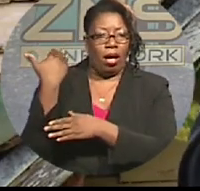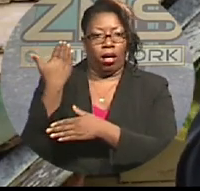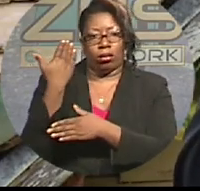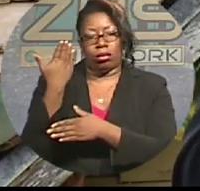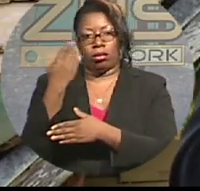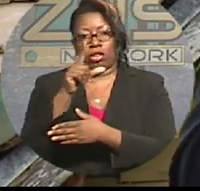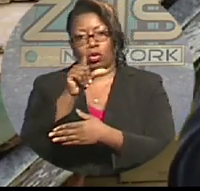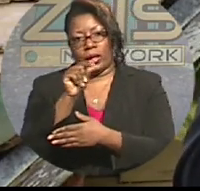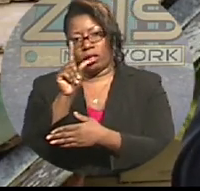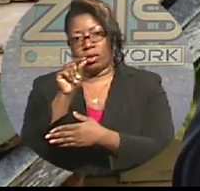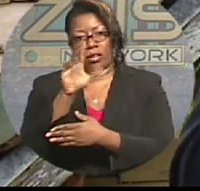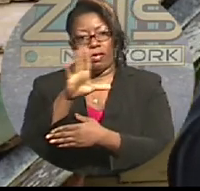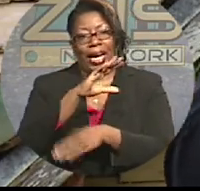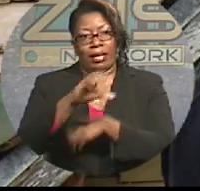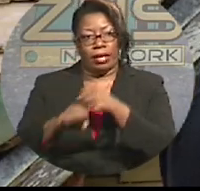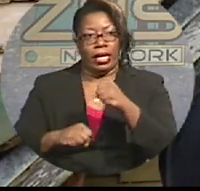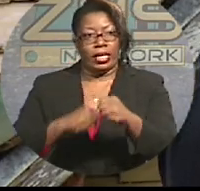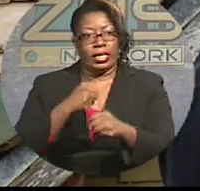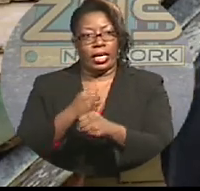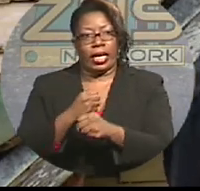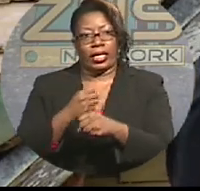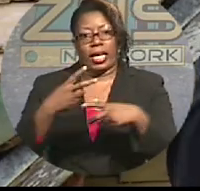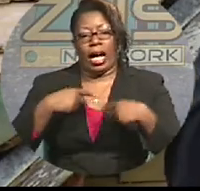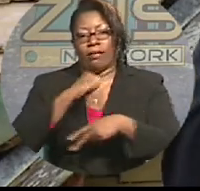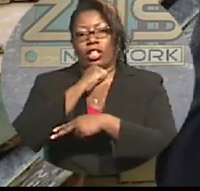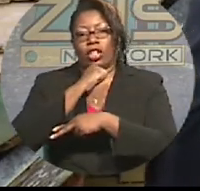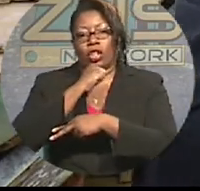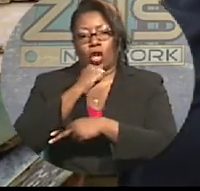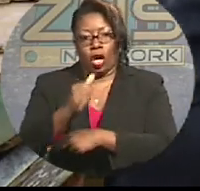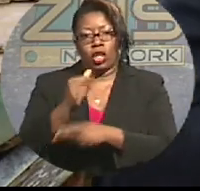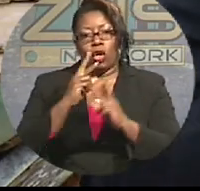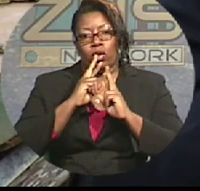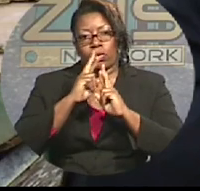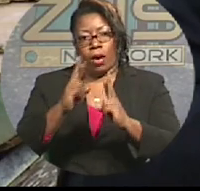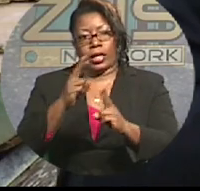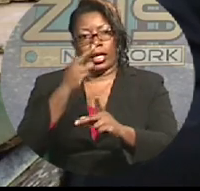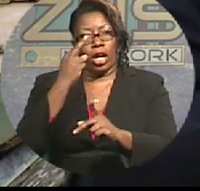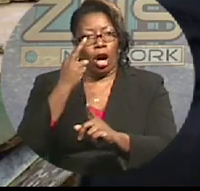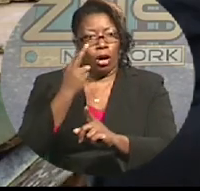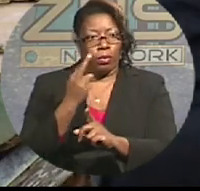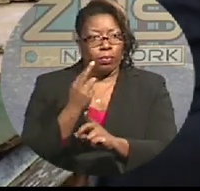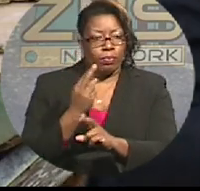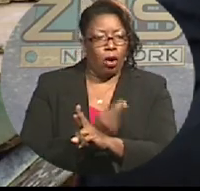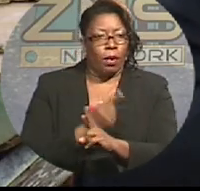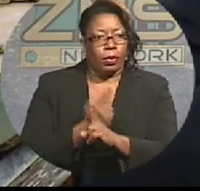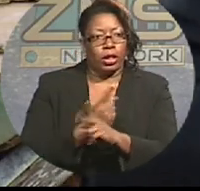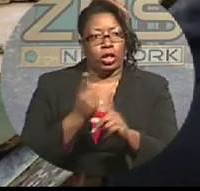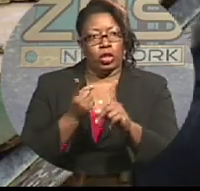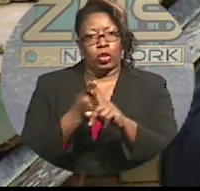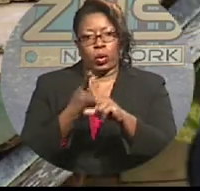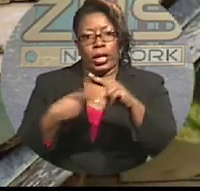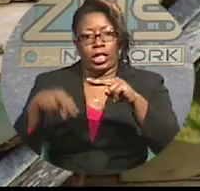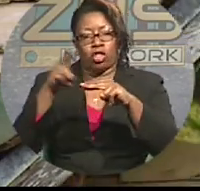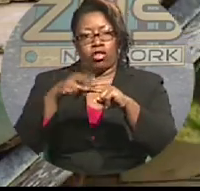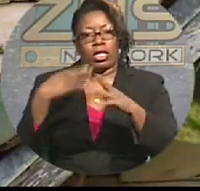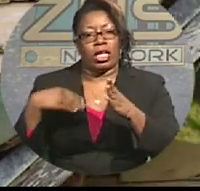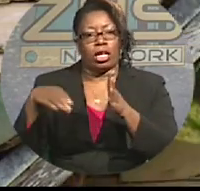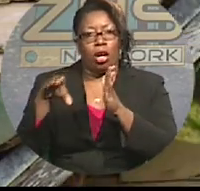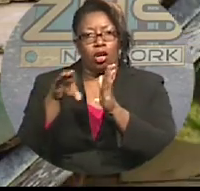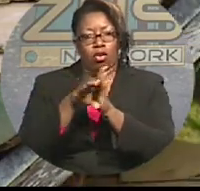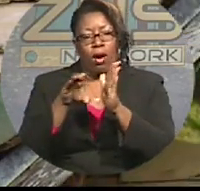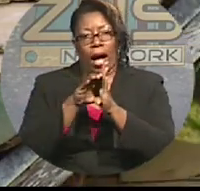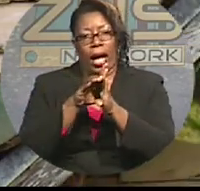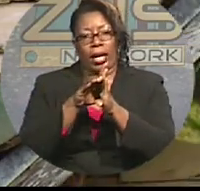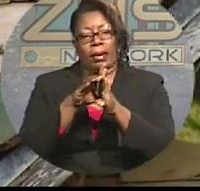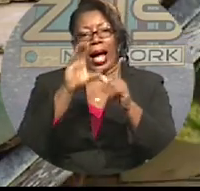20, 25 years have not responded properly to the creeping crime and social